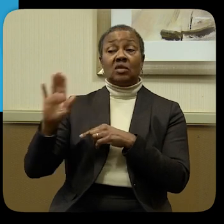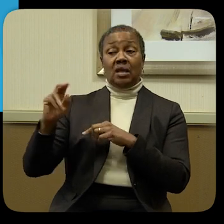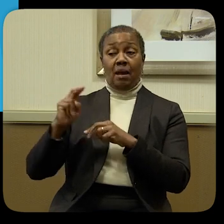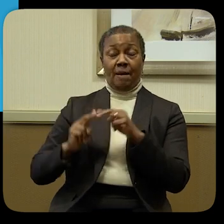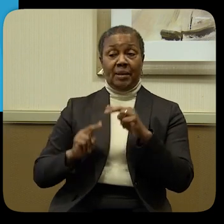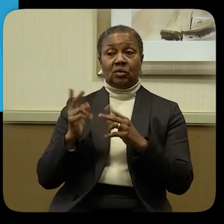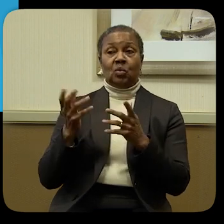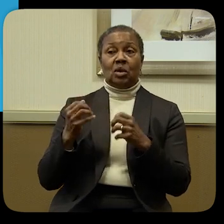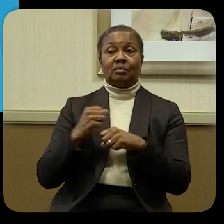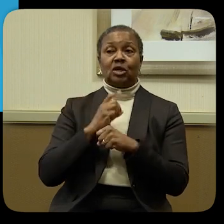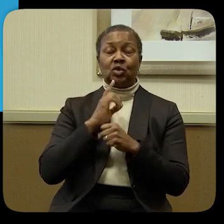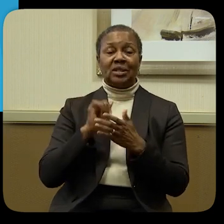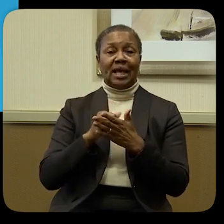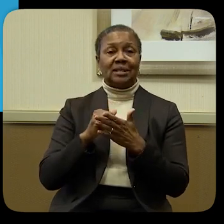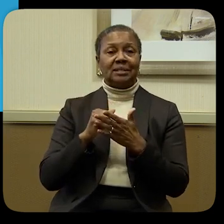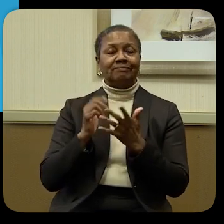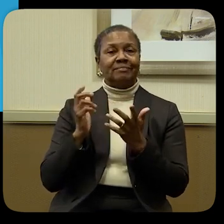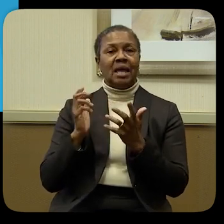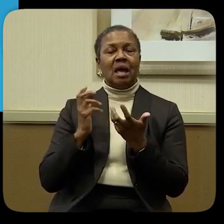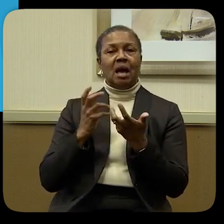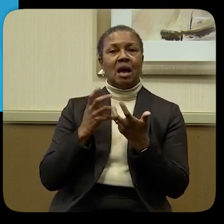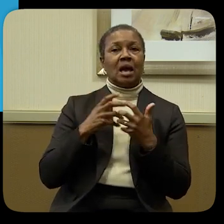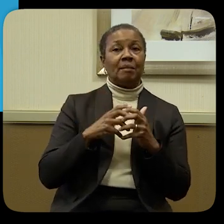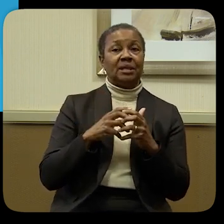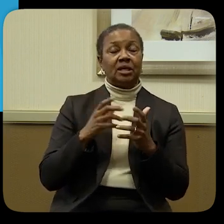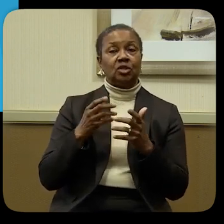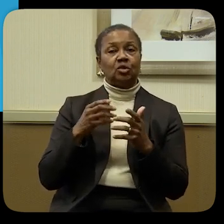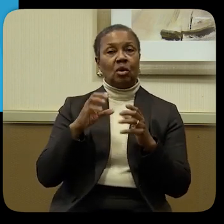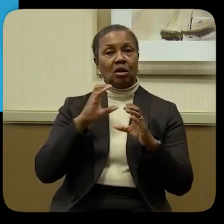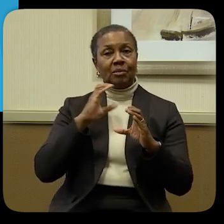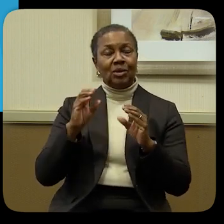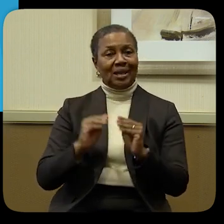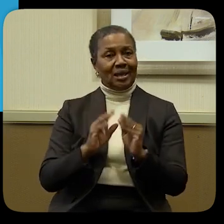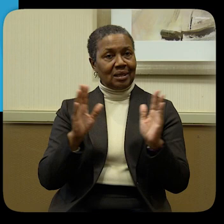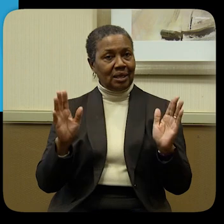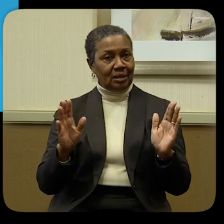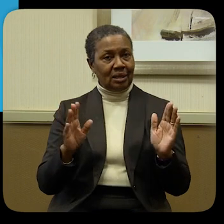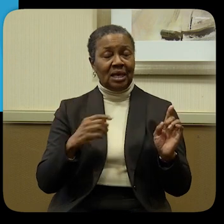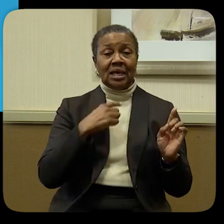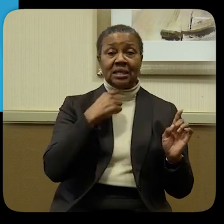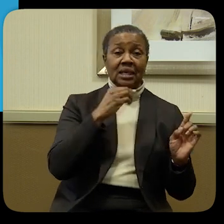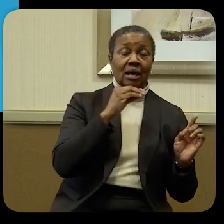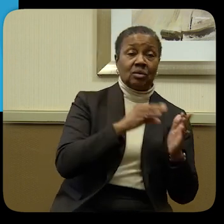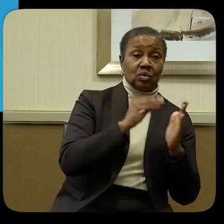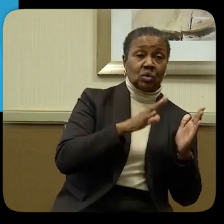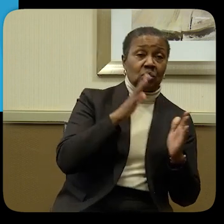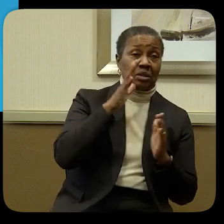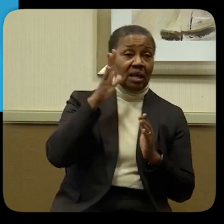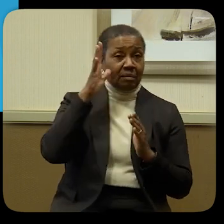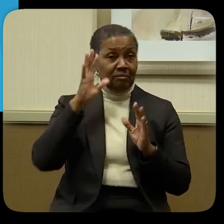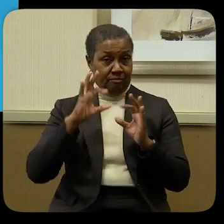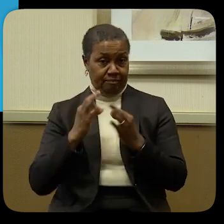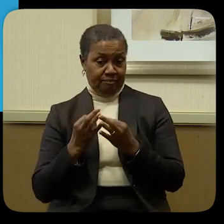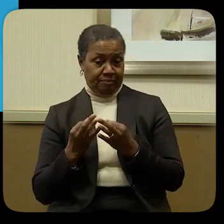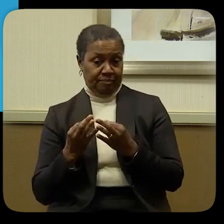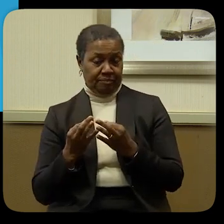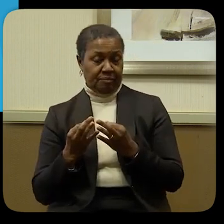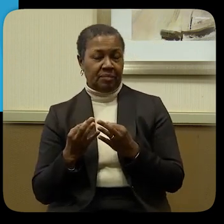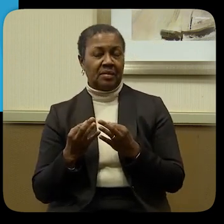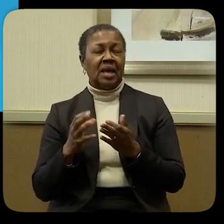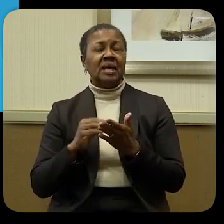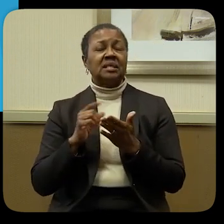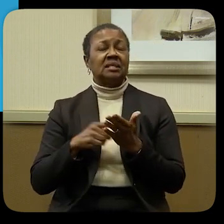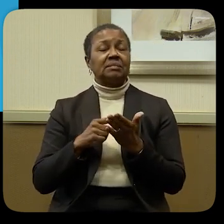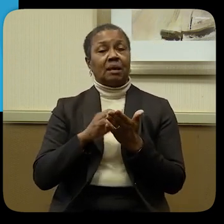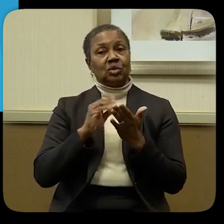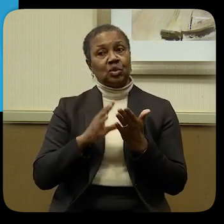building. So we wanted to make sure that accommodations were communicated clearly to students and families. So sometimes students